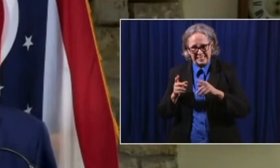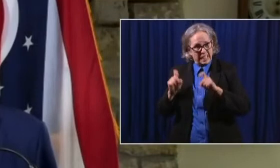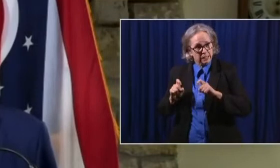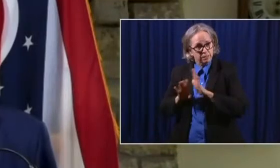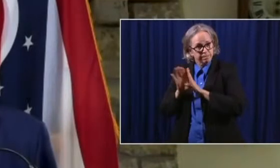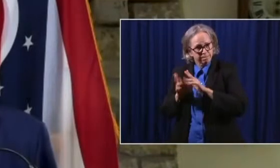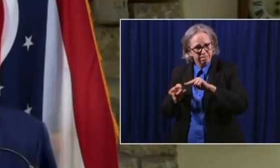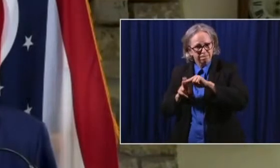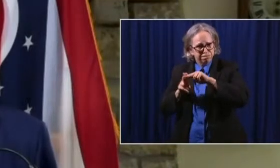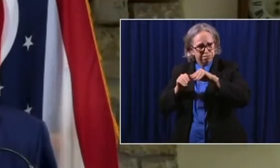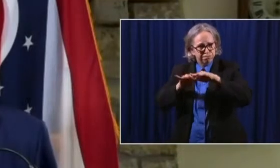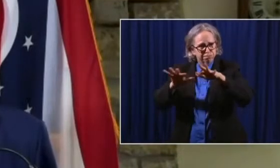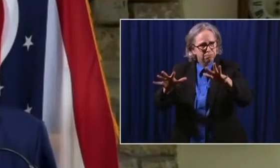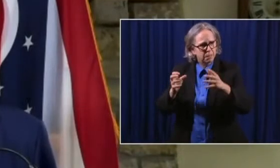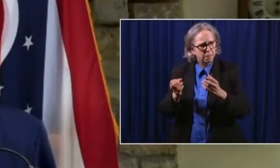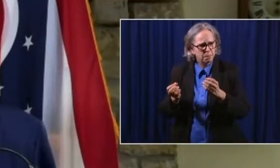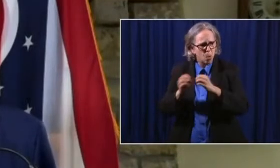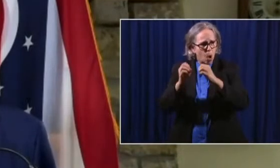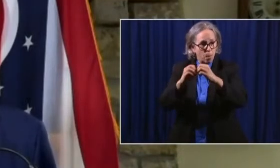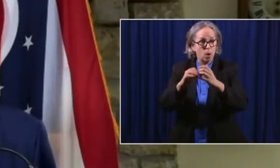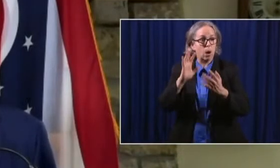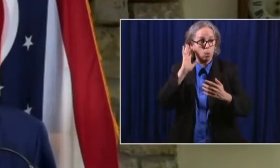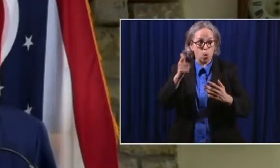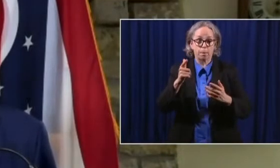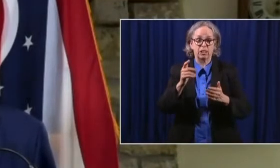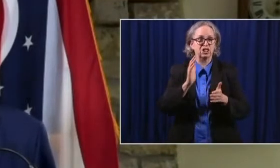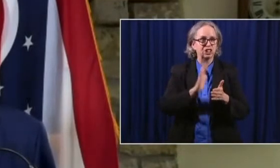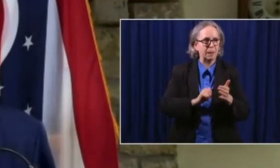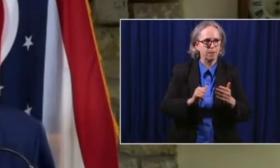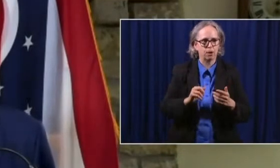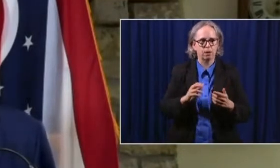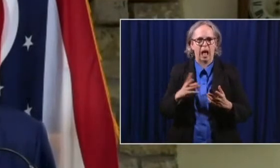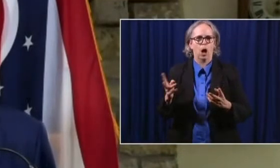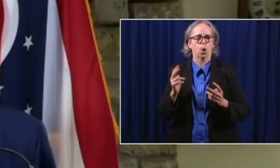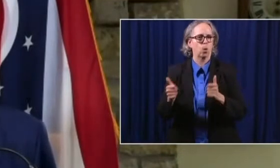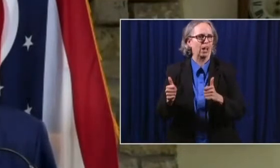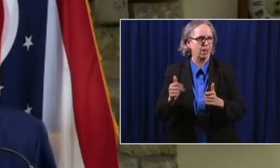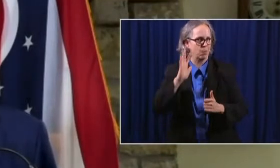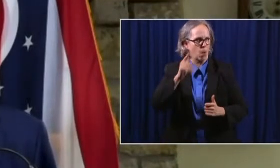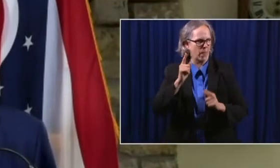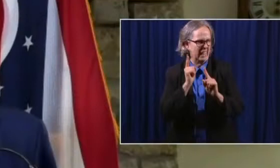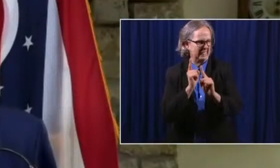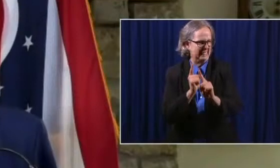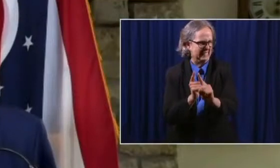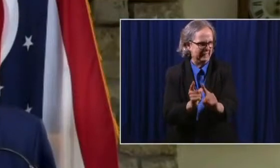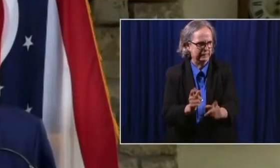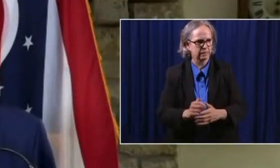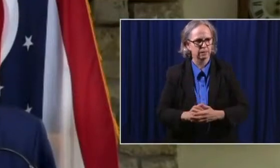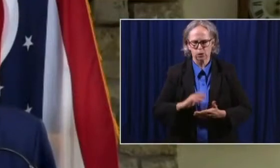cheaper. It's going to get quicker. And we need to use every single tool that we can